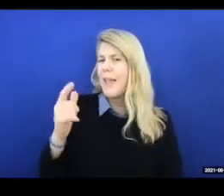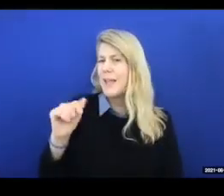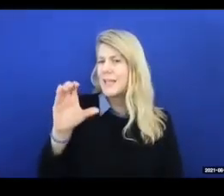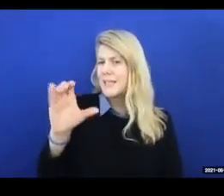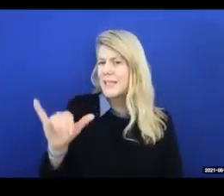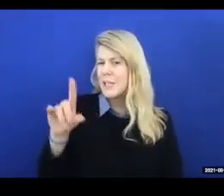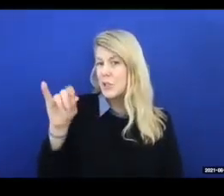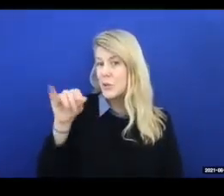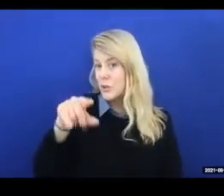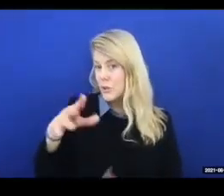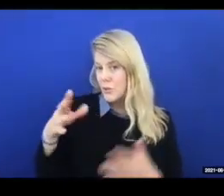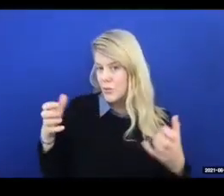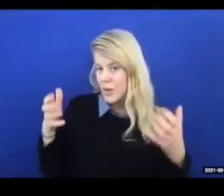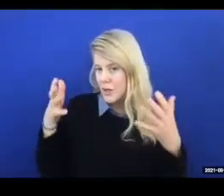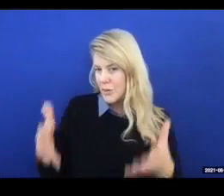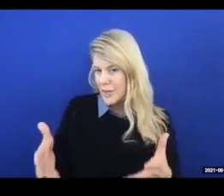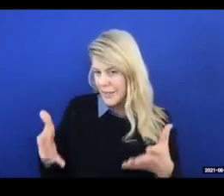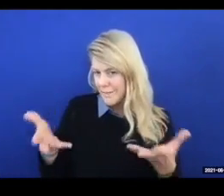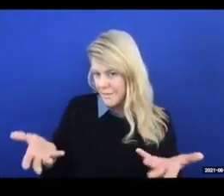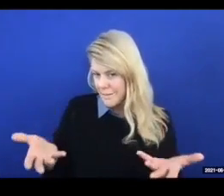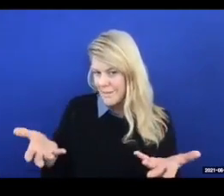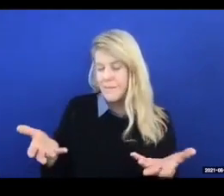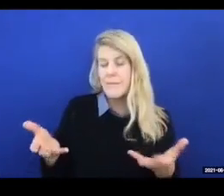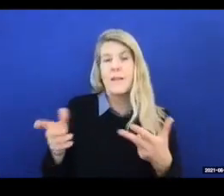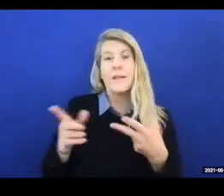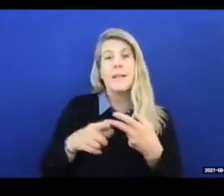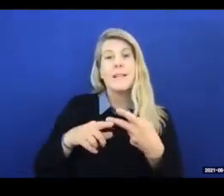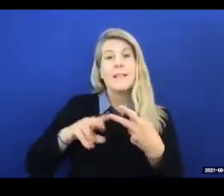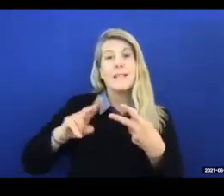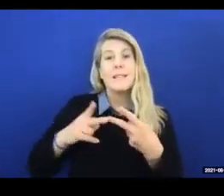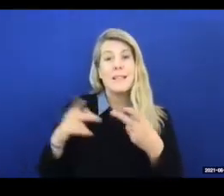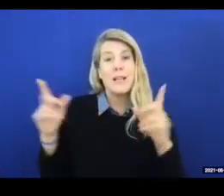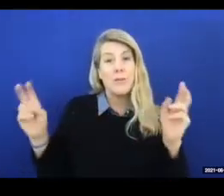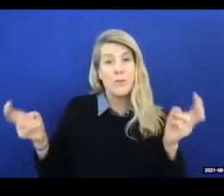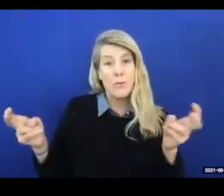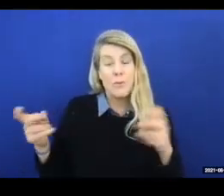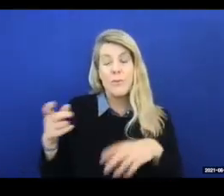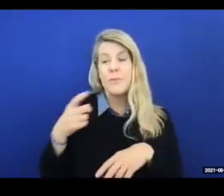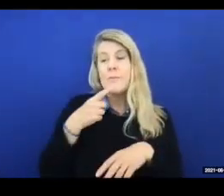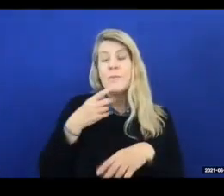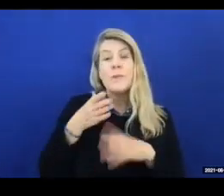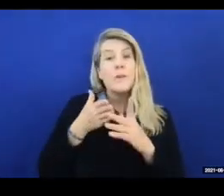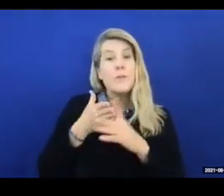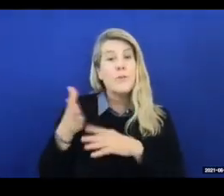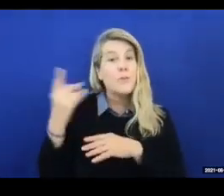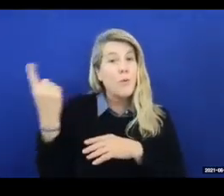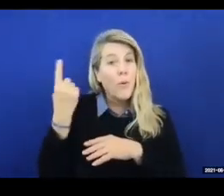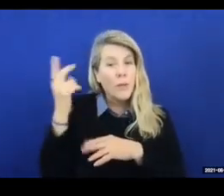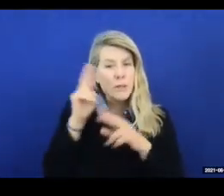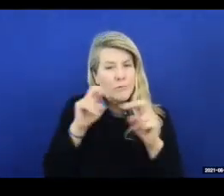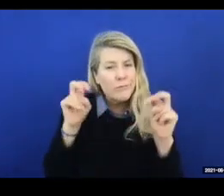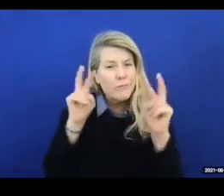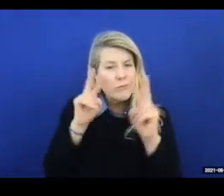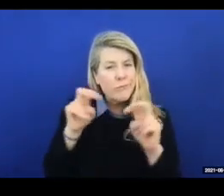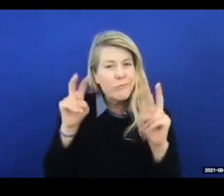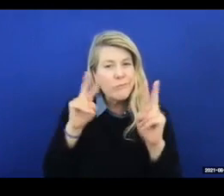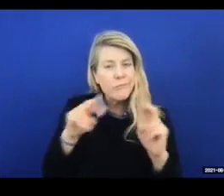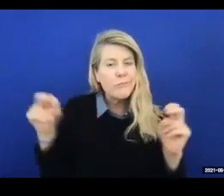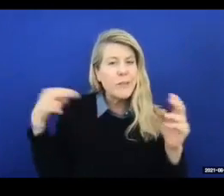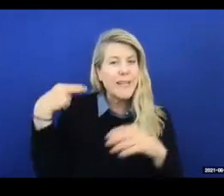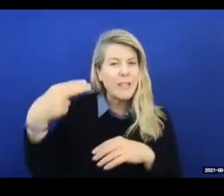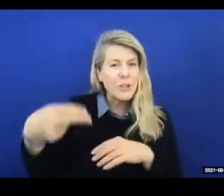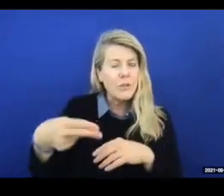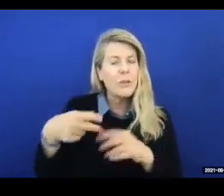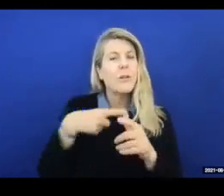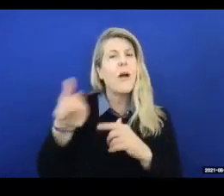want to leave behind?" He also said, "It is only through examining history that you